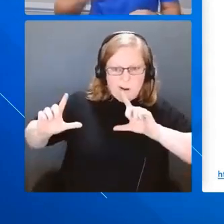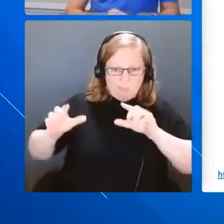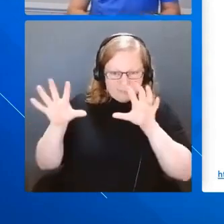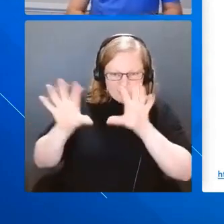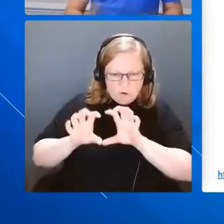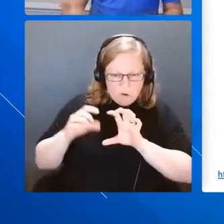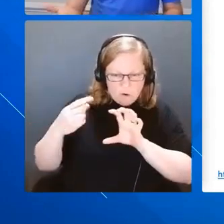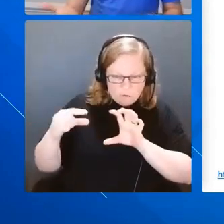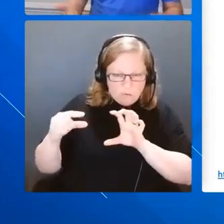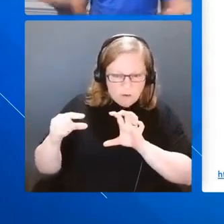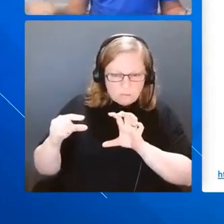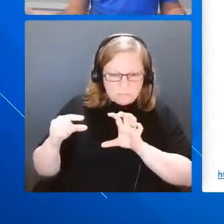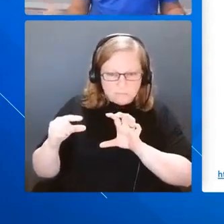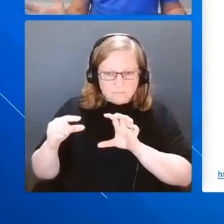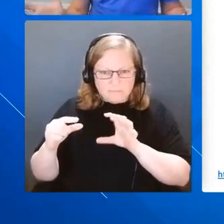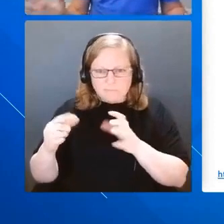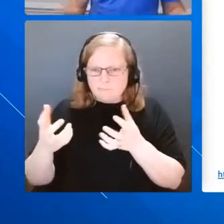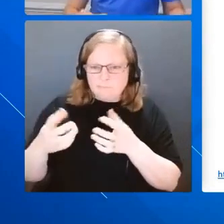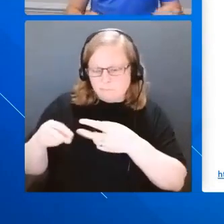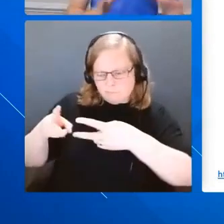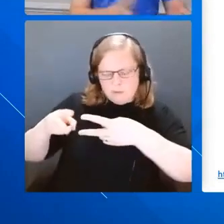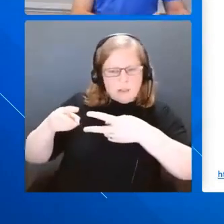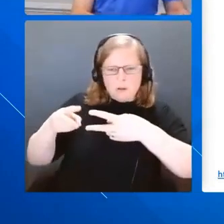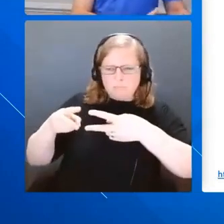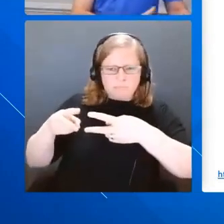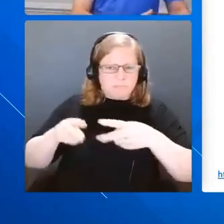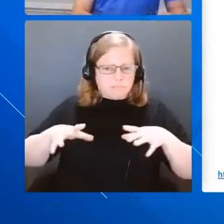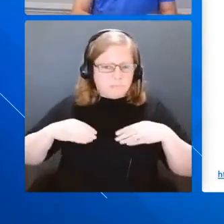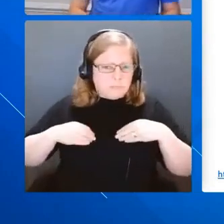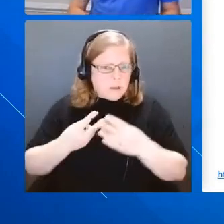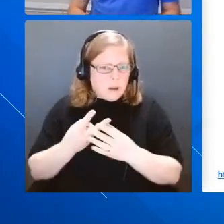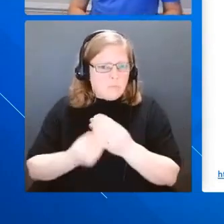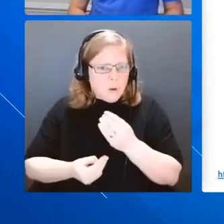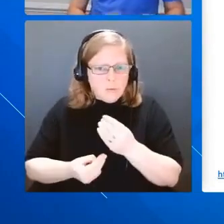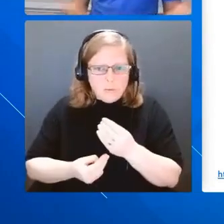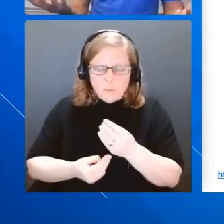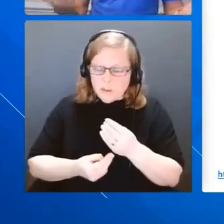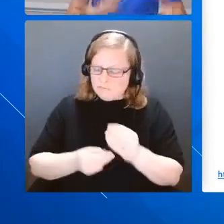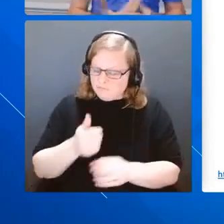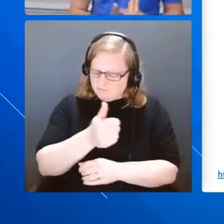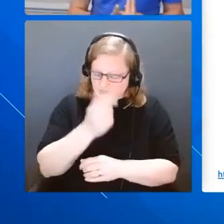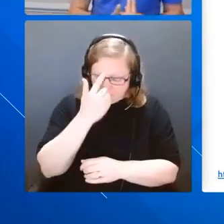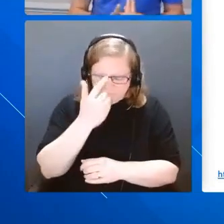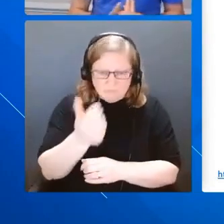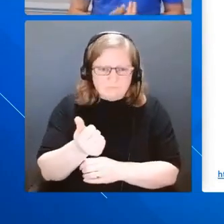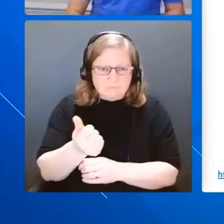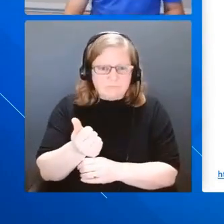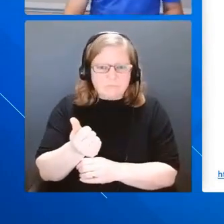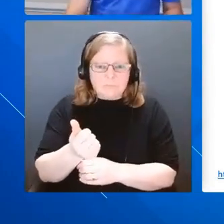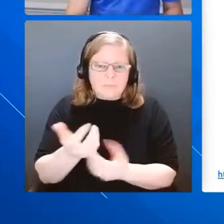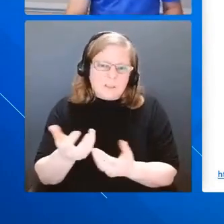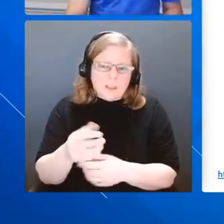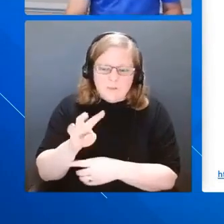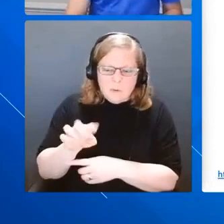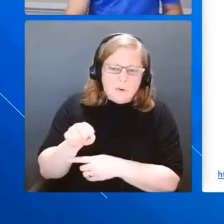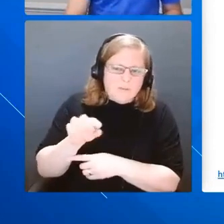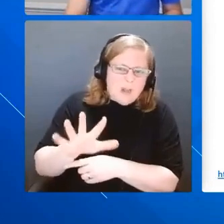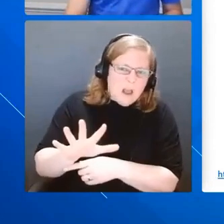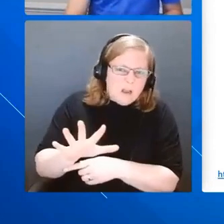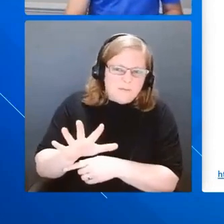green background. Either one is fine, whatever you want as the website creator, both of them are above 4.5.